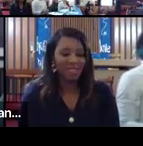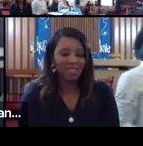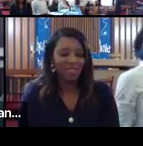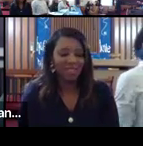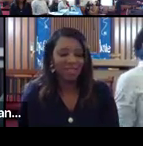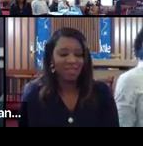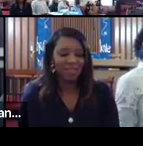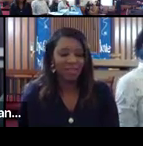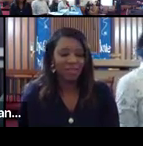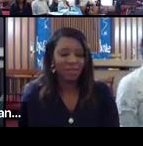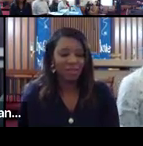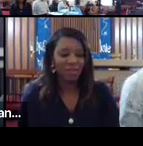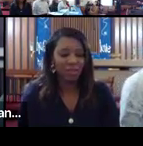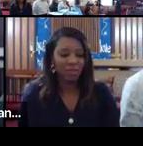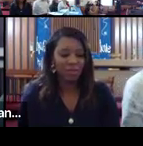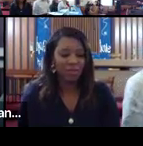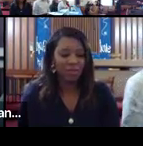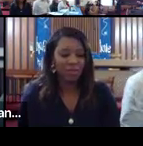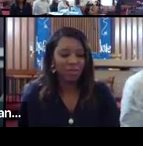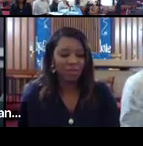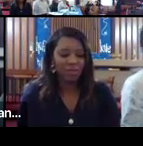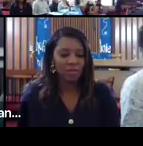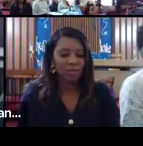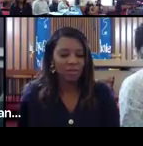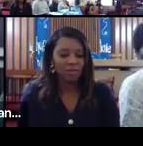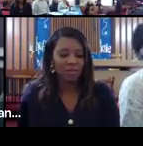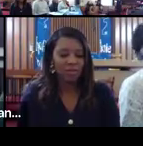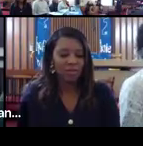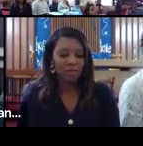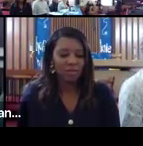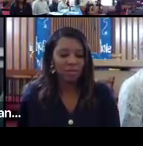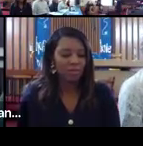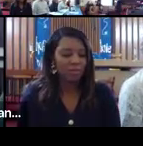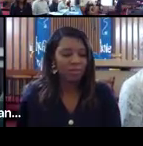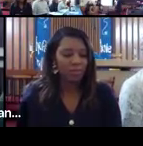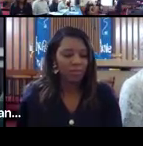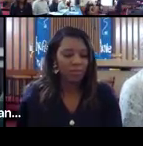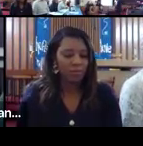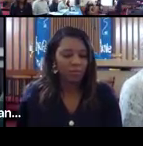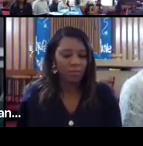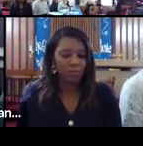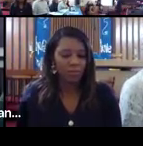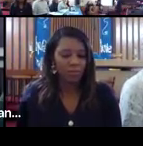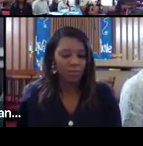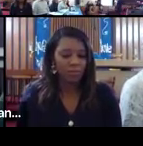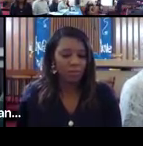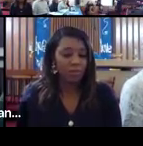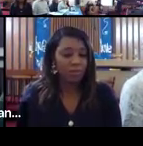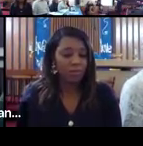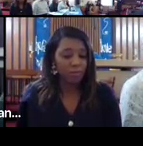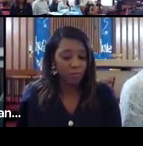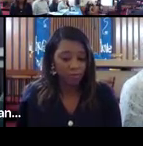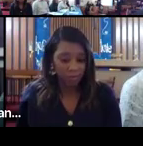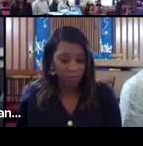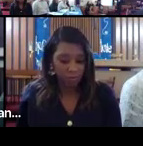Jonathan Roper's mother, his aunt, his uncle, his grandfather, and his grandmother. You know,